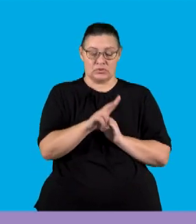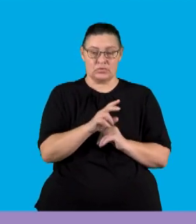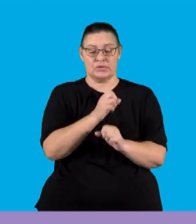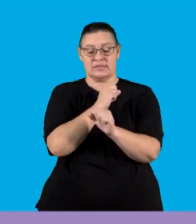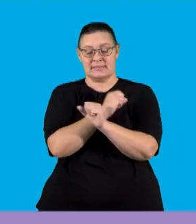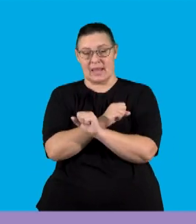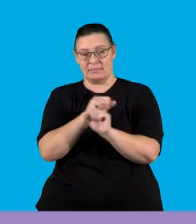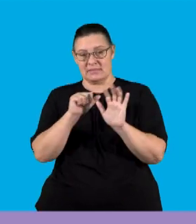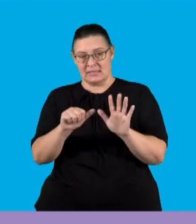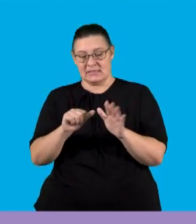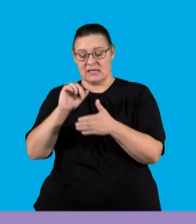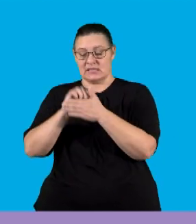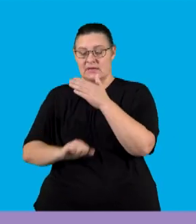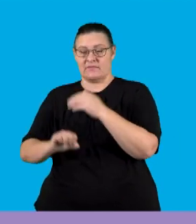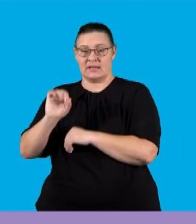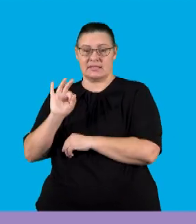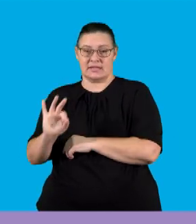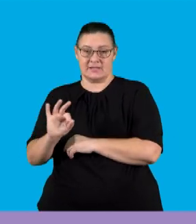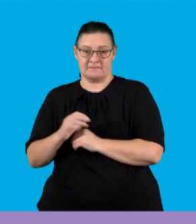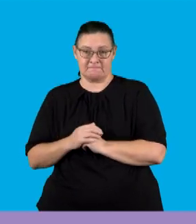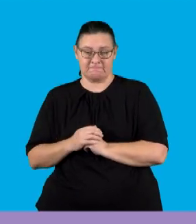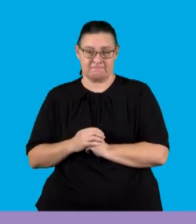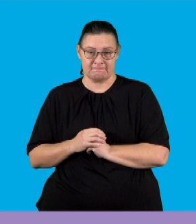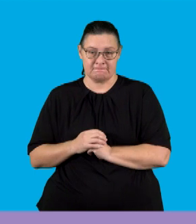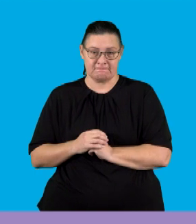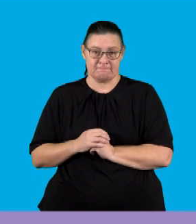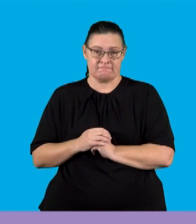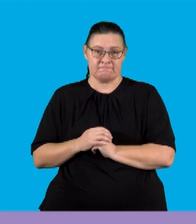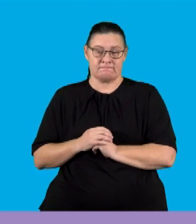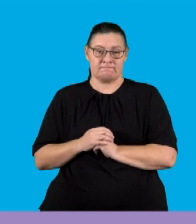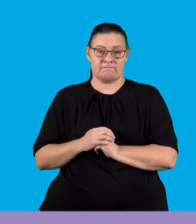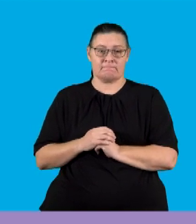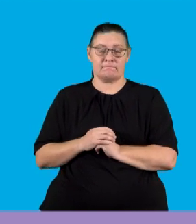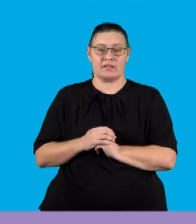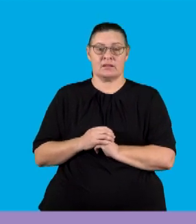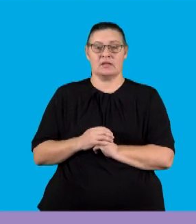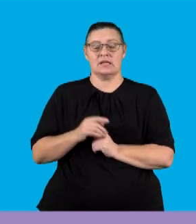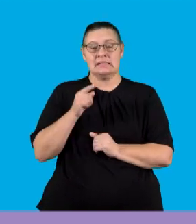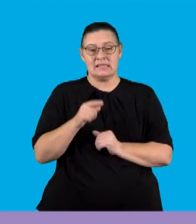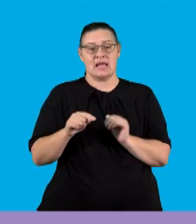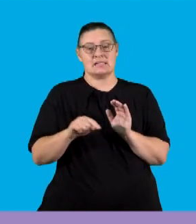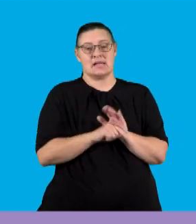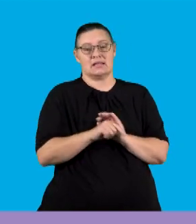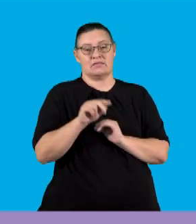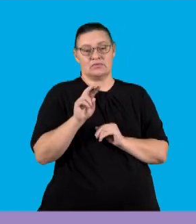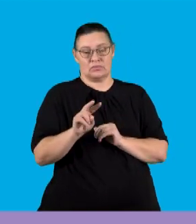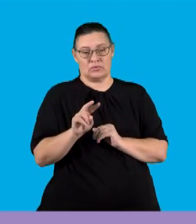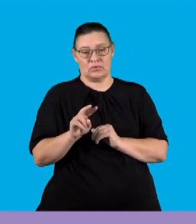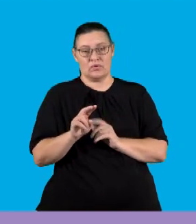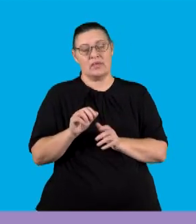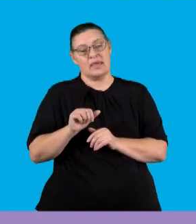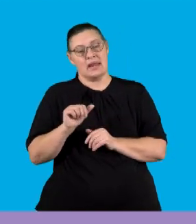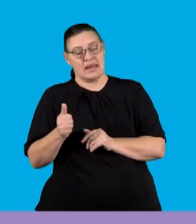6 and subtract 3 from that product. So that -2 is the next input